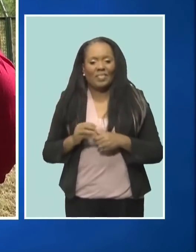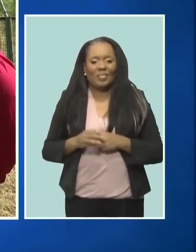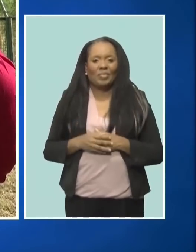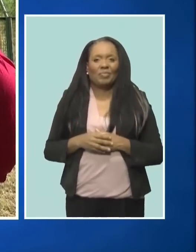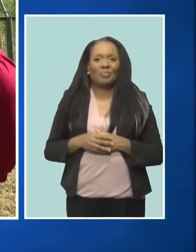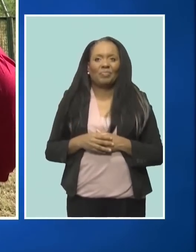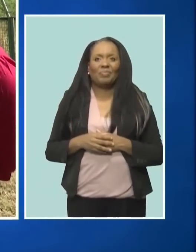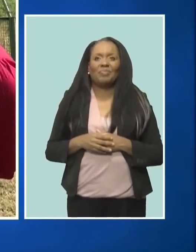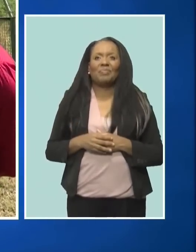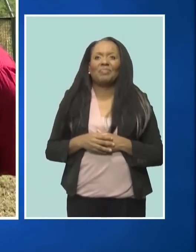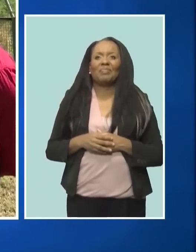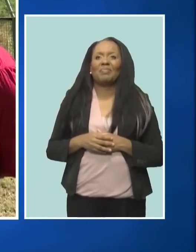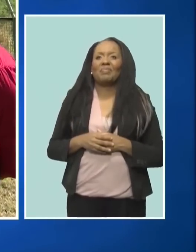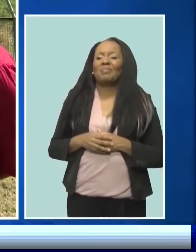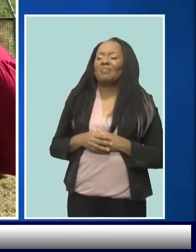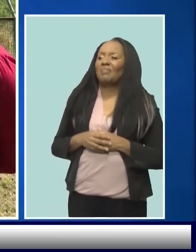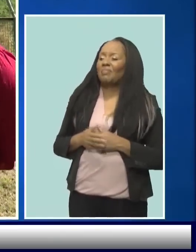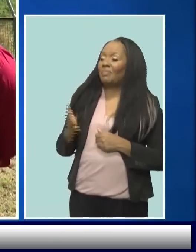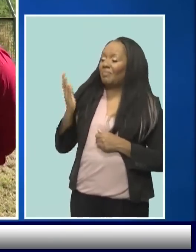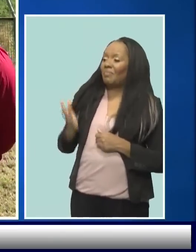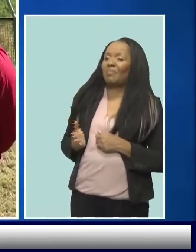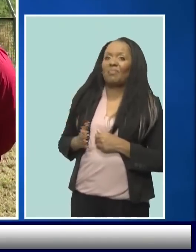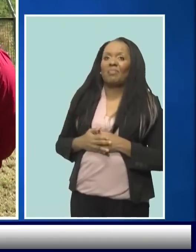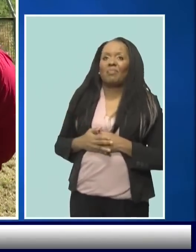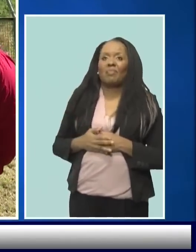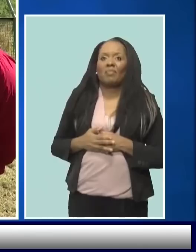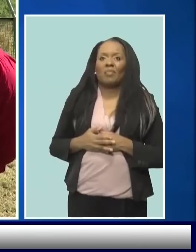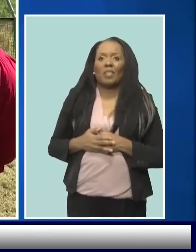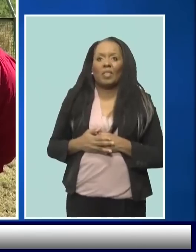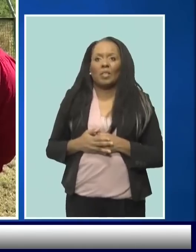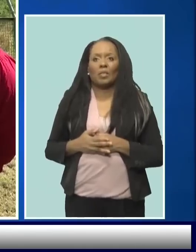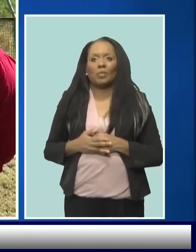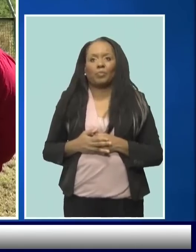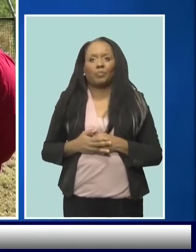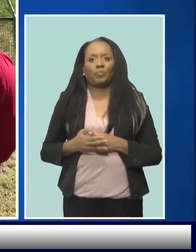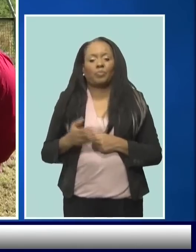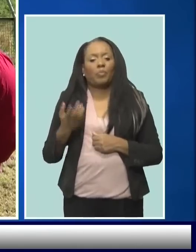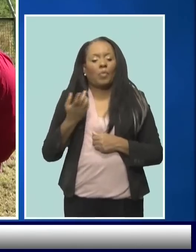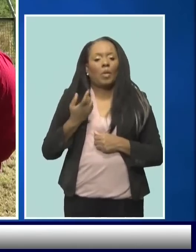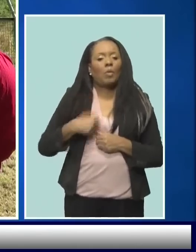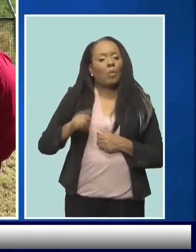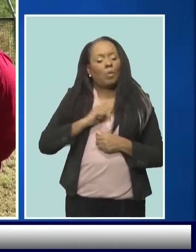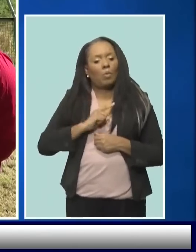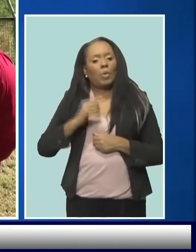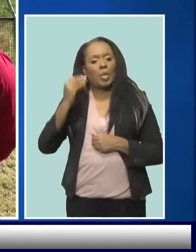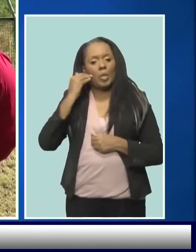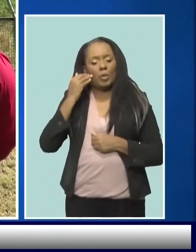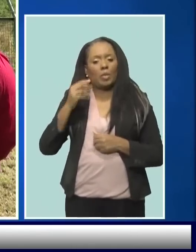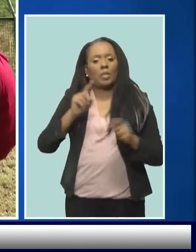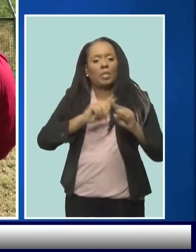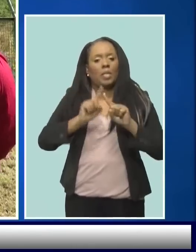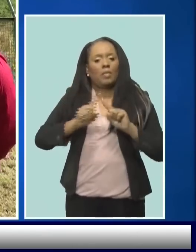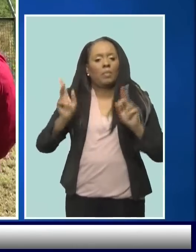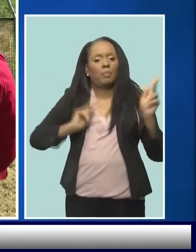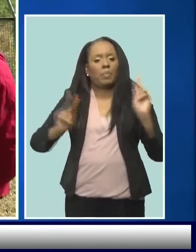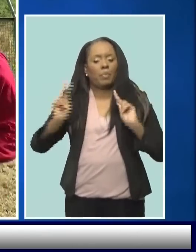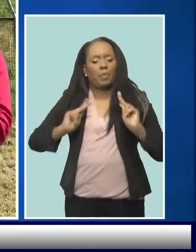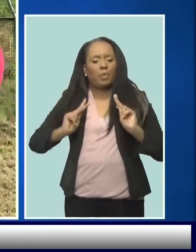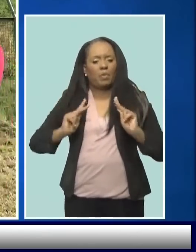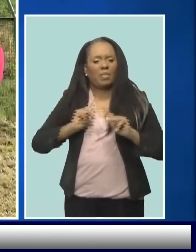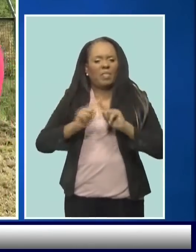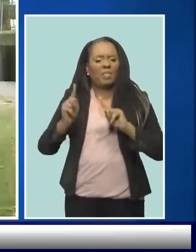It is always great to have, as it was pitched, to have the diaspora persons from abroad to come back home and bring their knowledge, bring